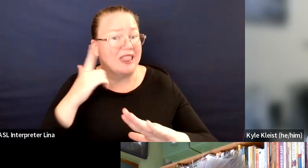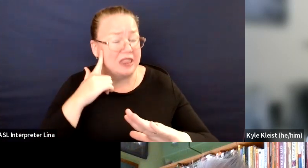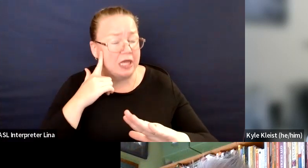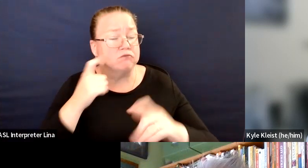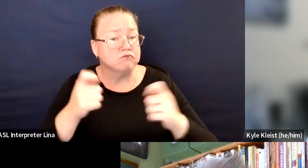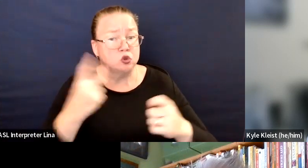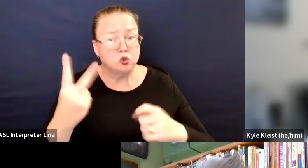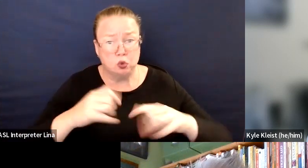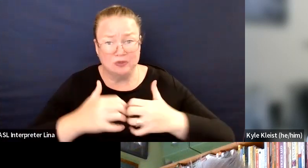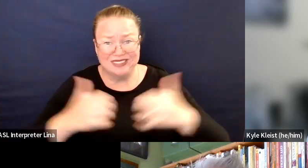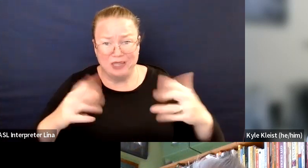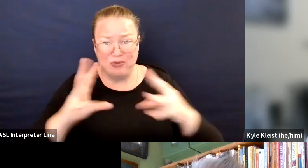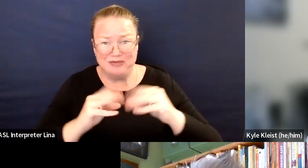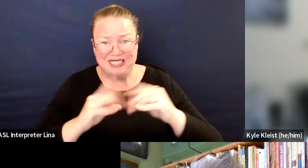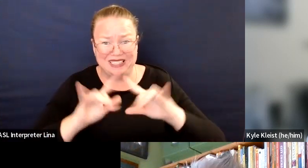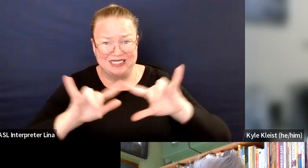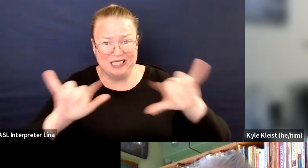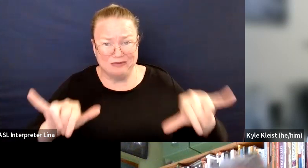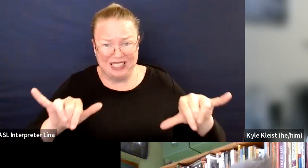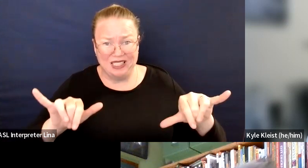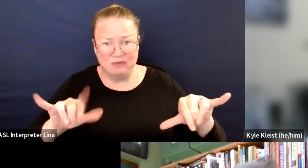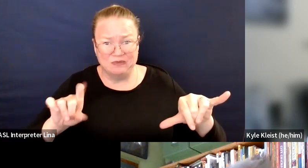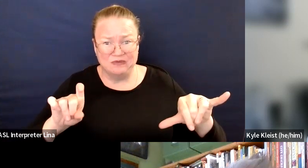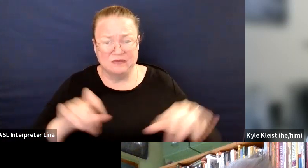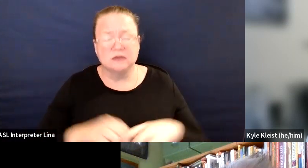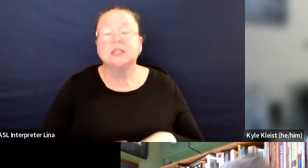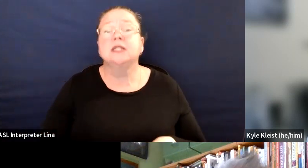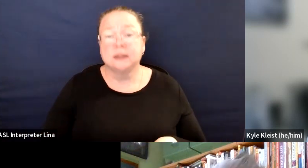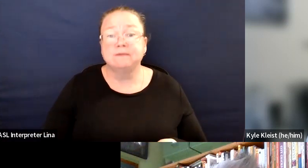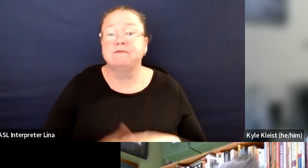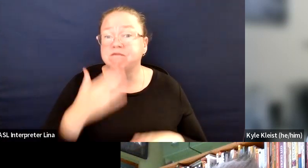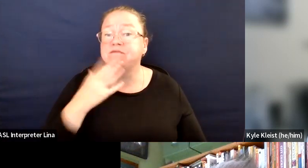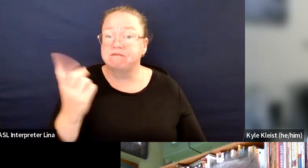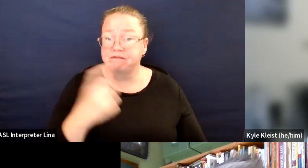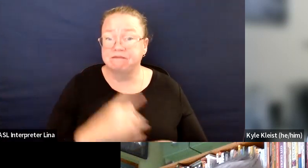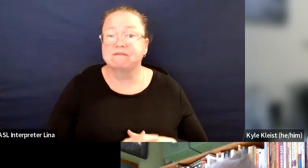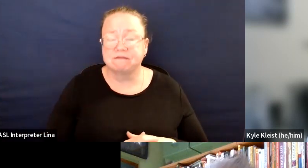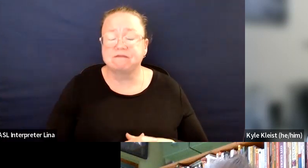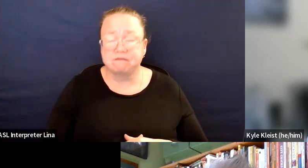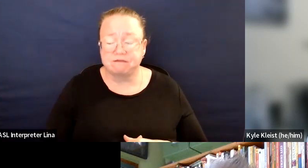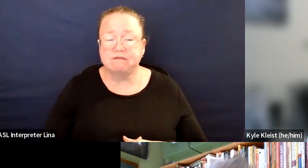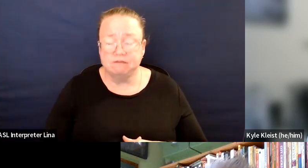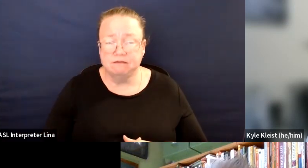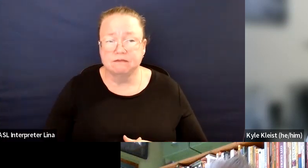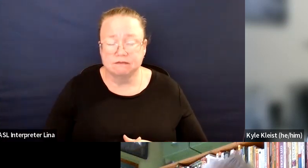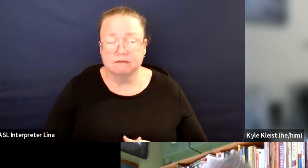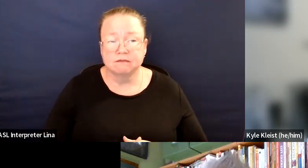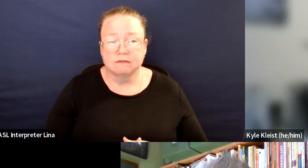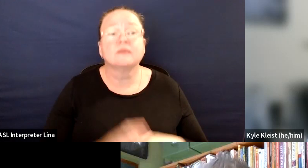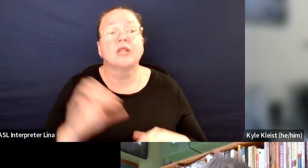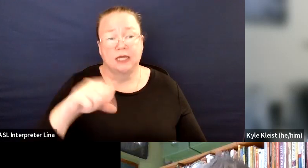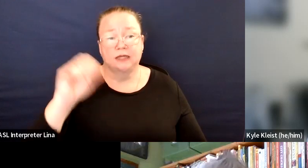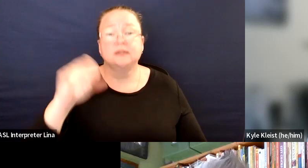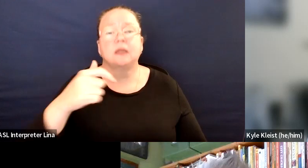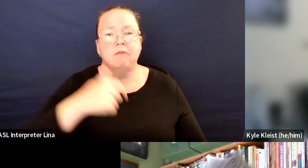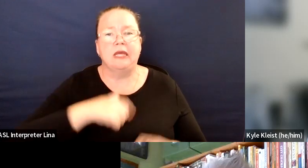facilitating 2 different meetings at the same time? Excellent question. Wonderful Anybody? question. So yeah, I could